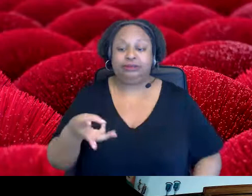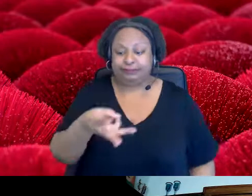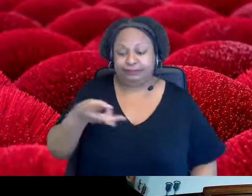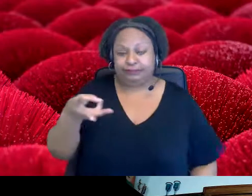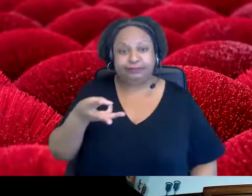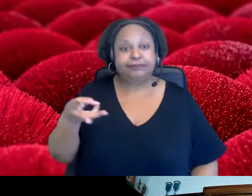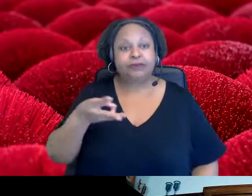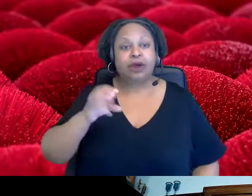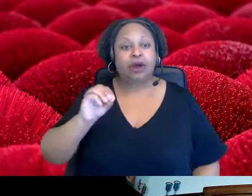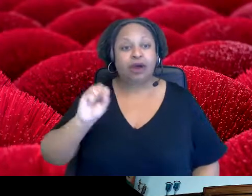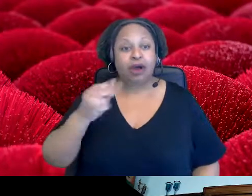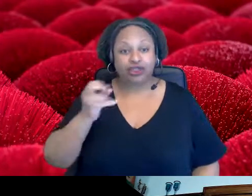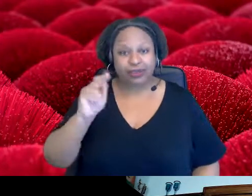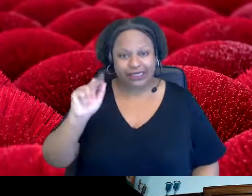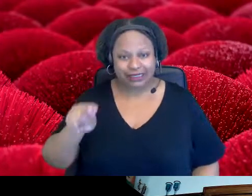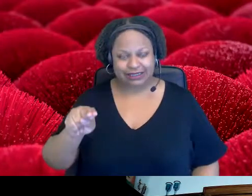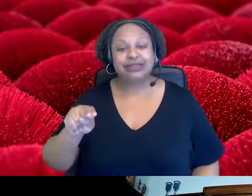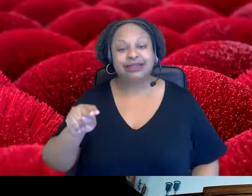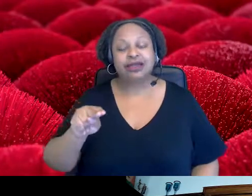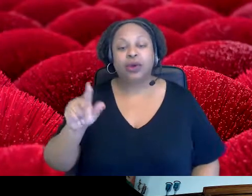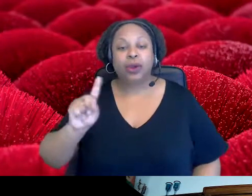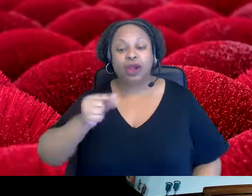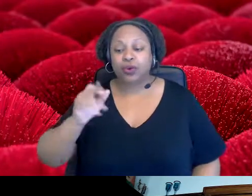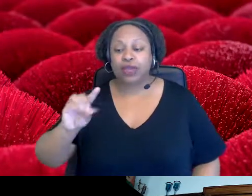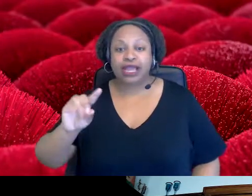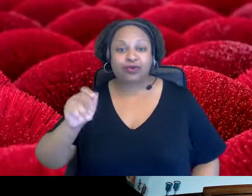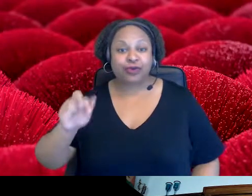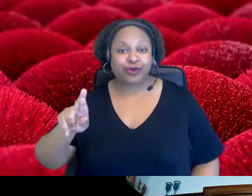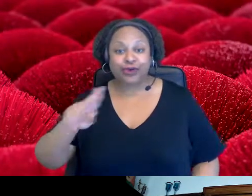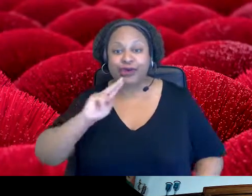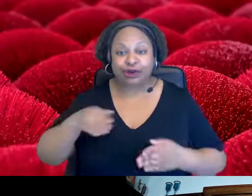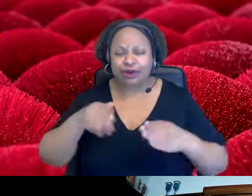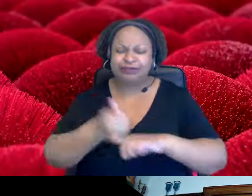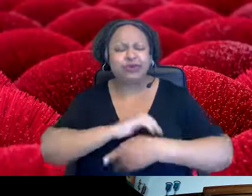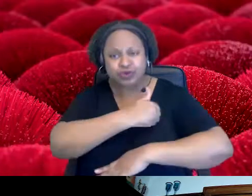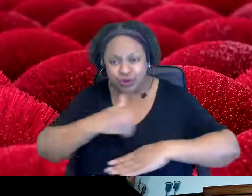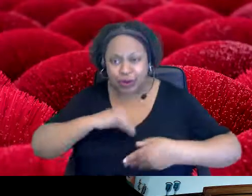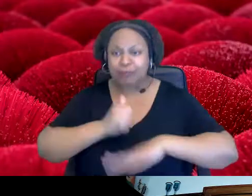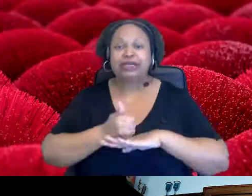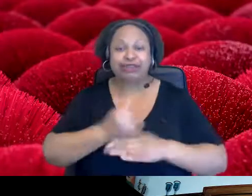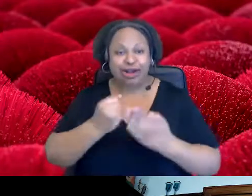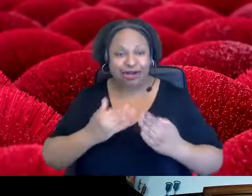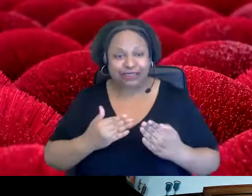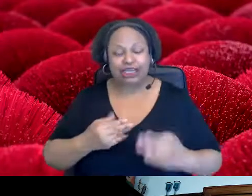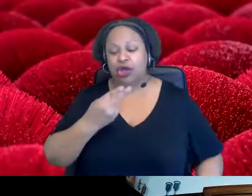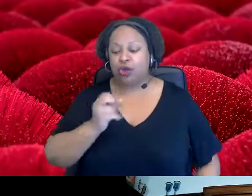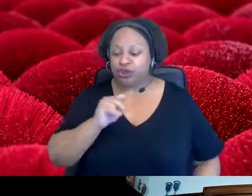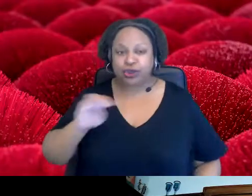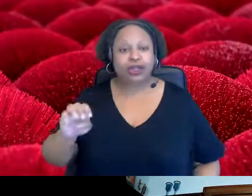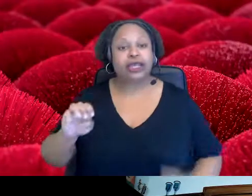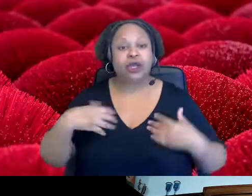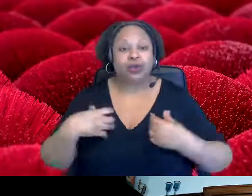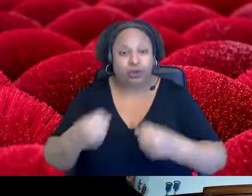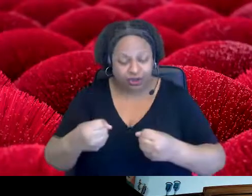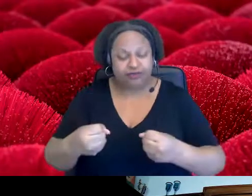Six Nations of the Grand River Territory, a Toronto-based artist whose Haudenosaunee restorative aesthetic